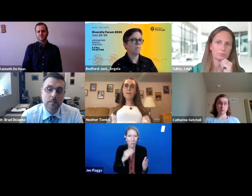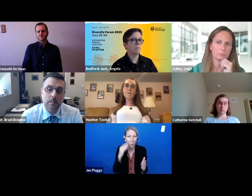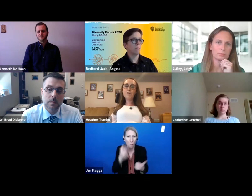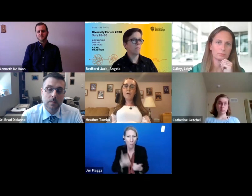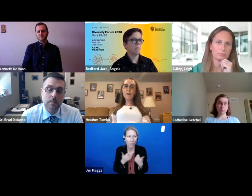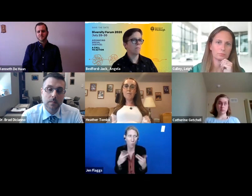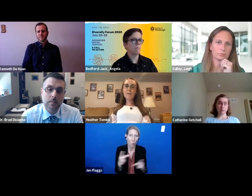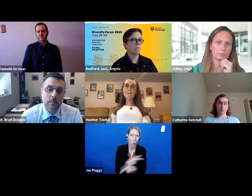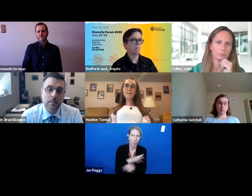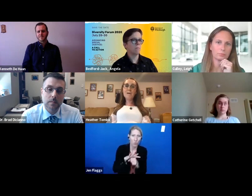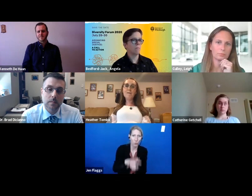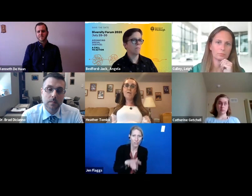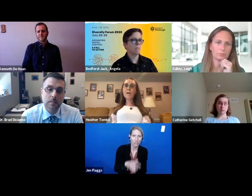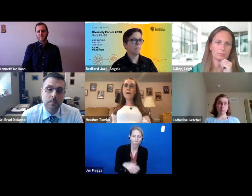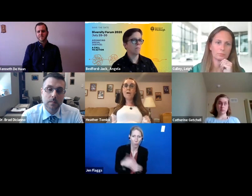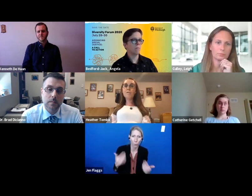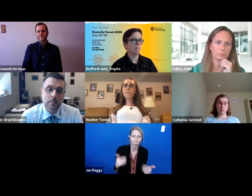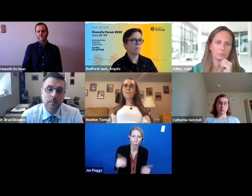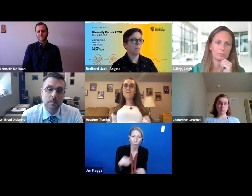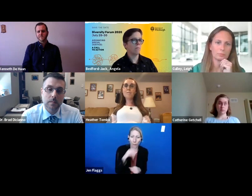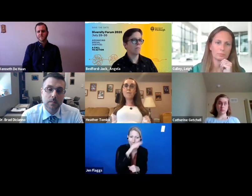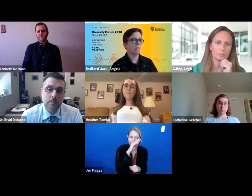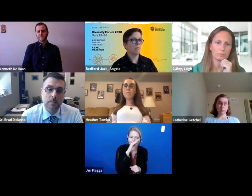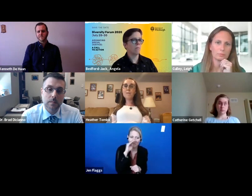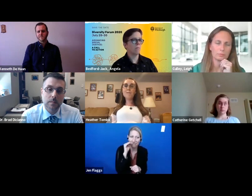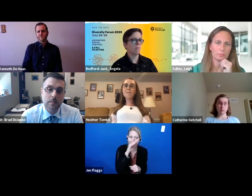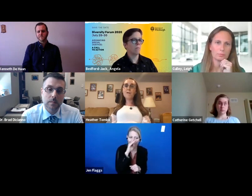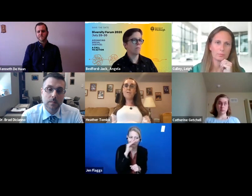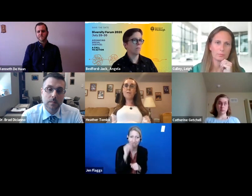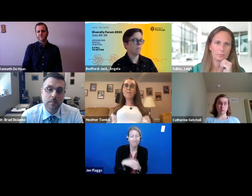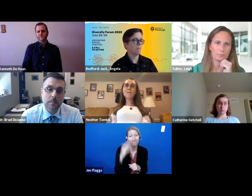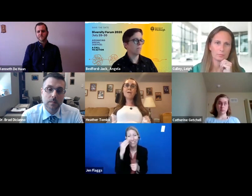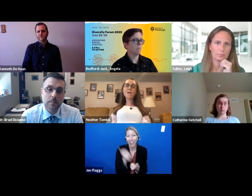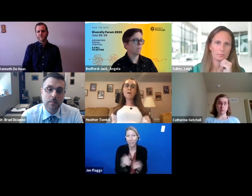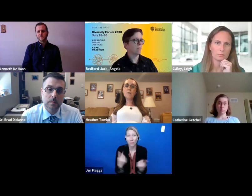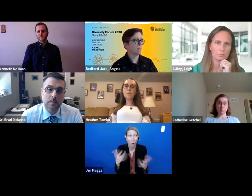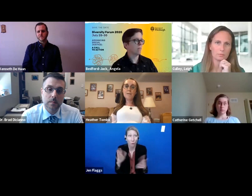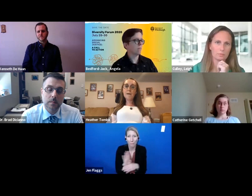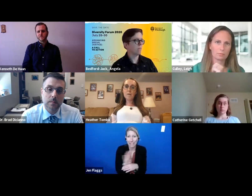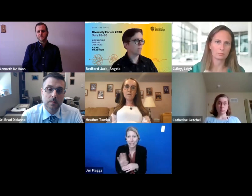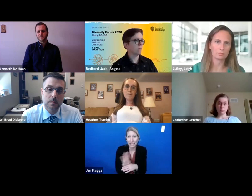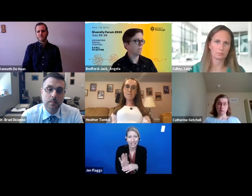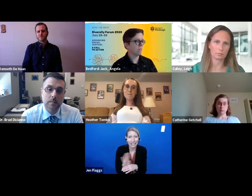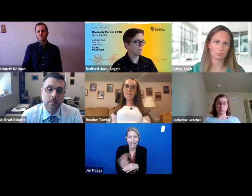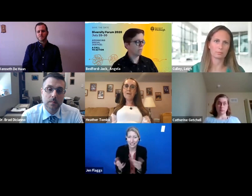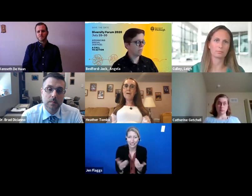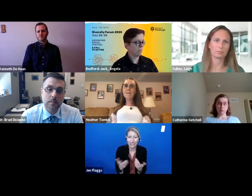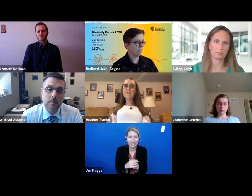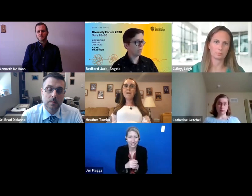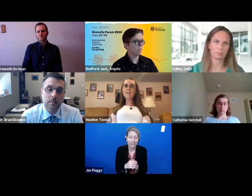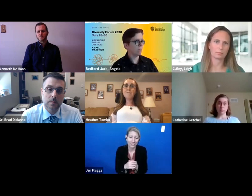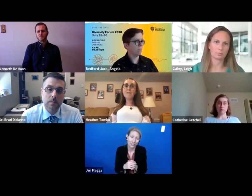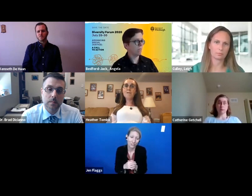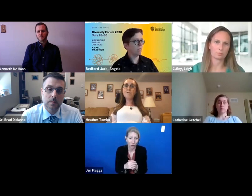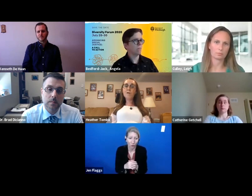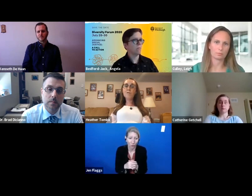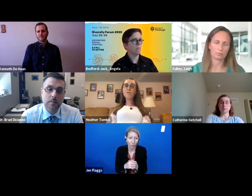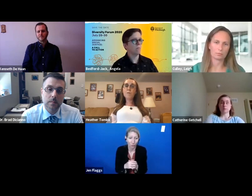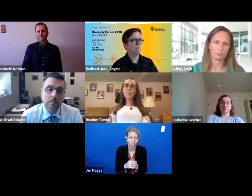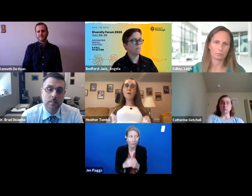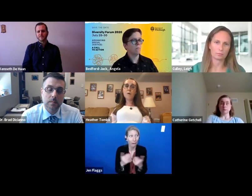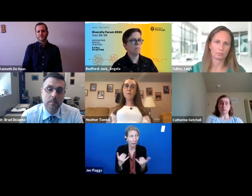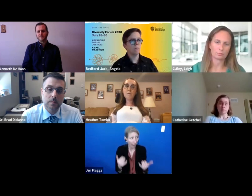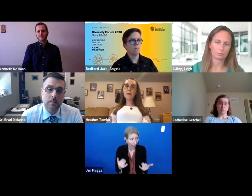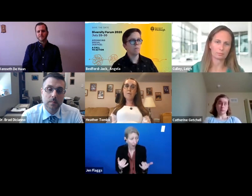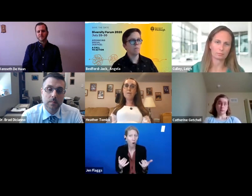stressful because you're hobbling together everyone's very busy schedules in one house. And then as things start